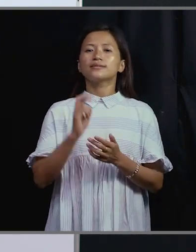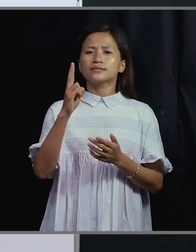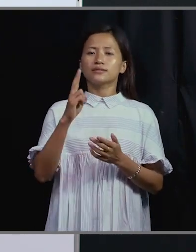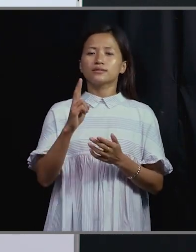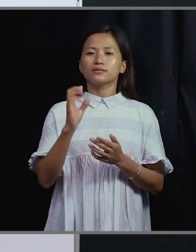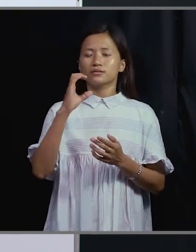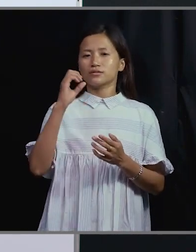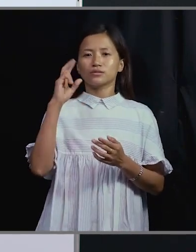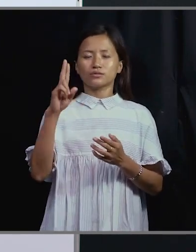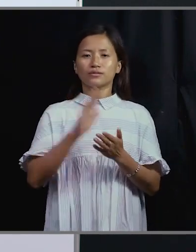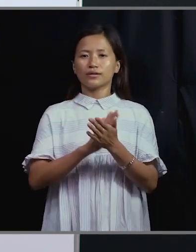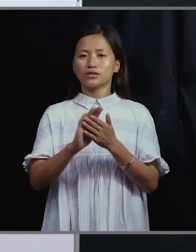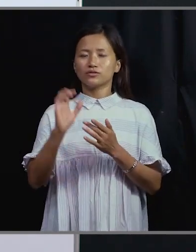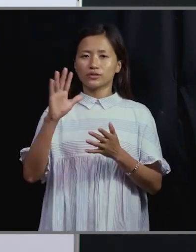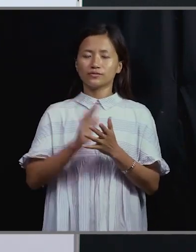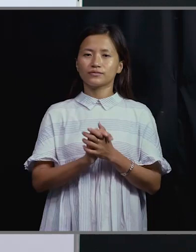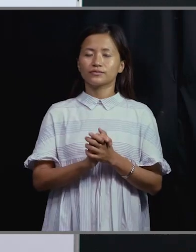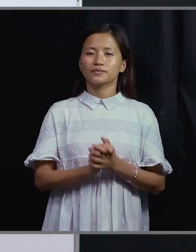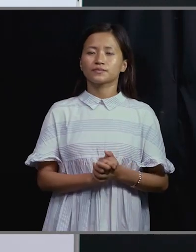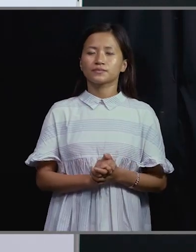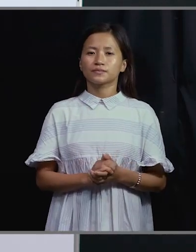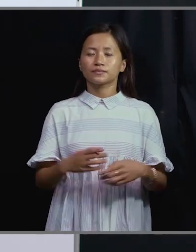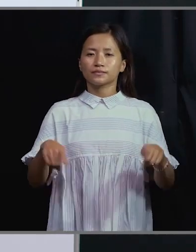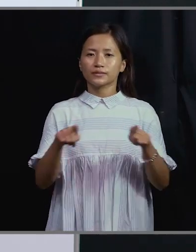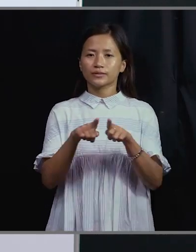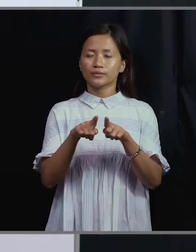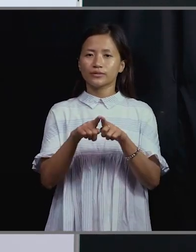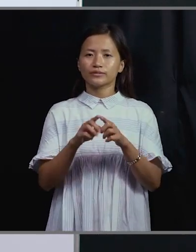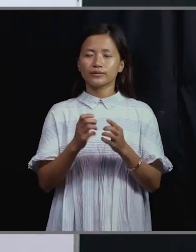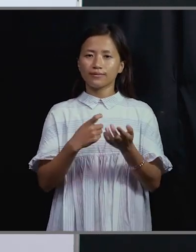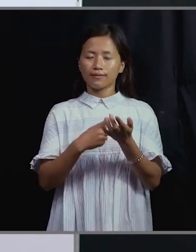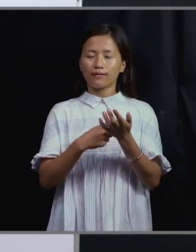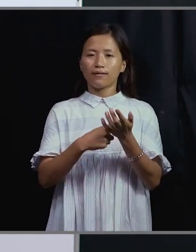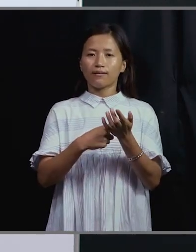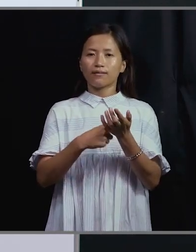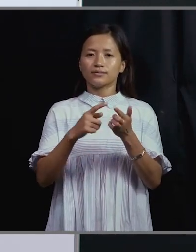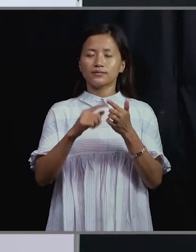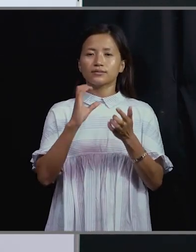C2H5Cl chloroethane and we react this with